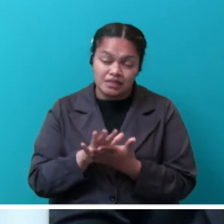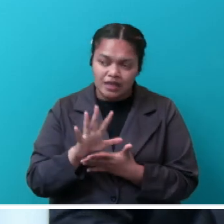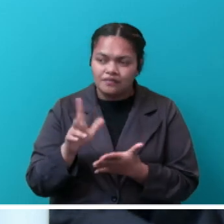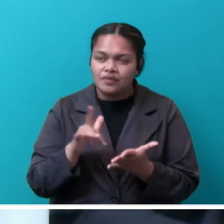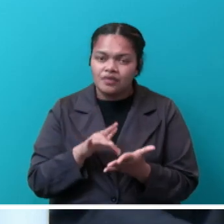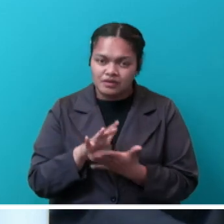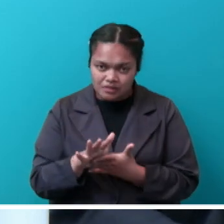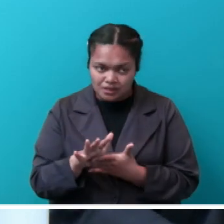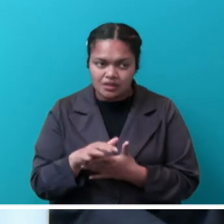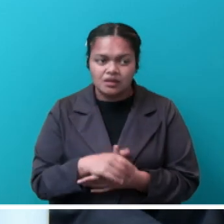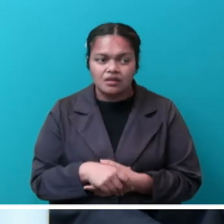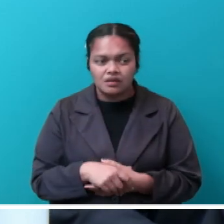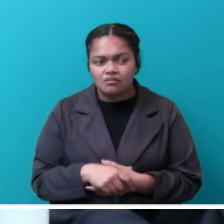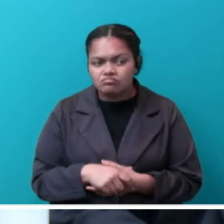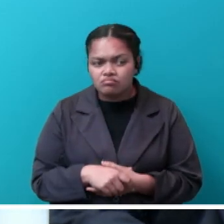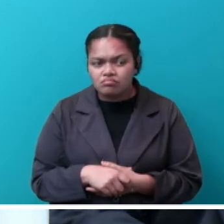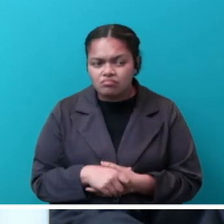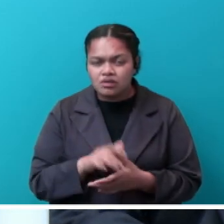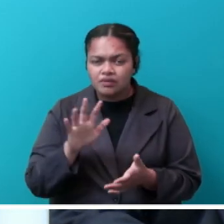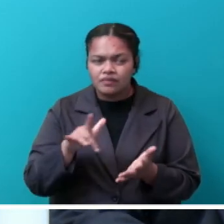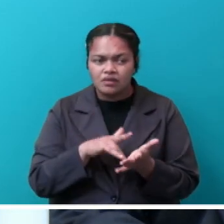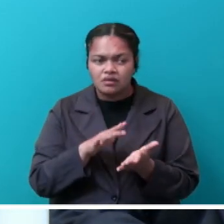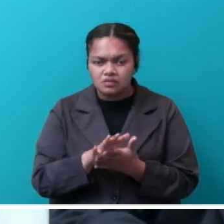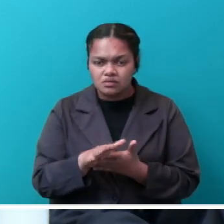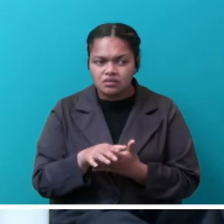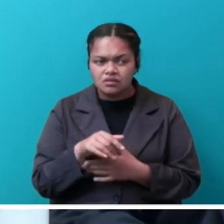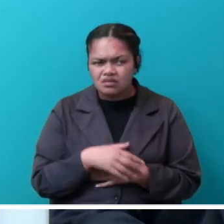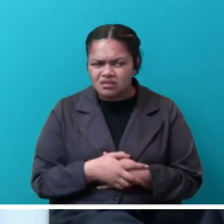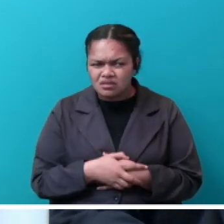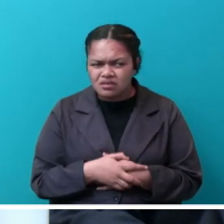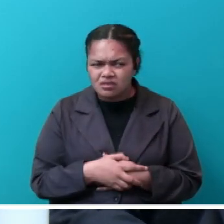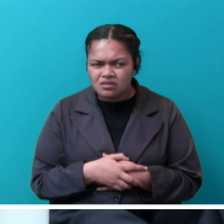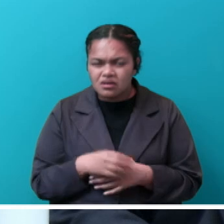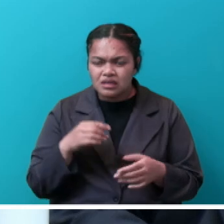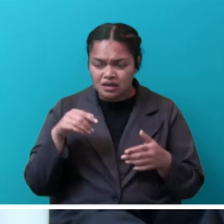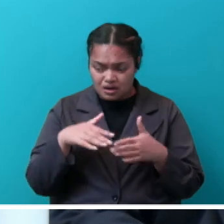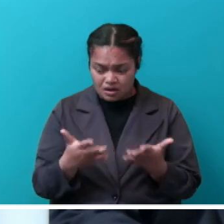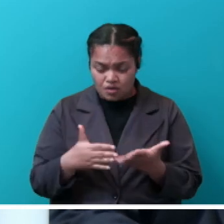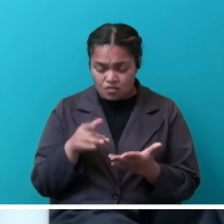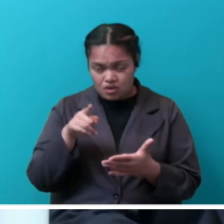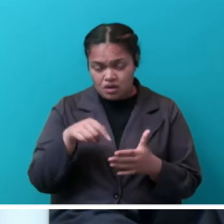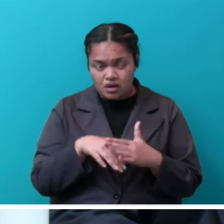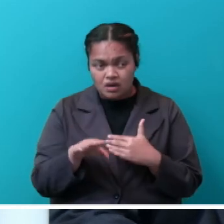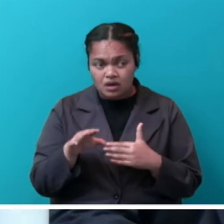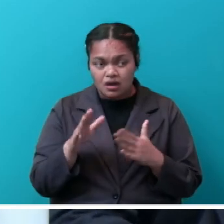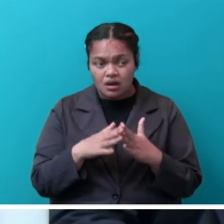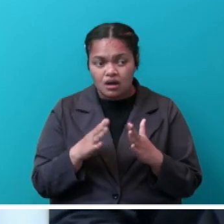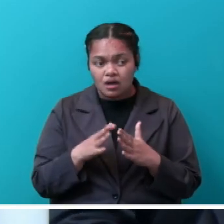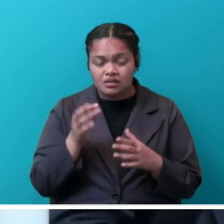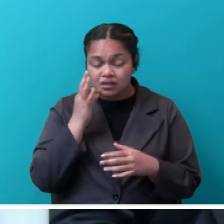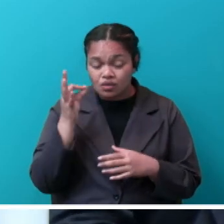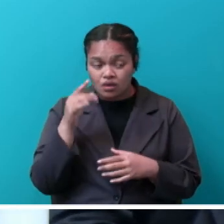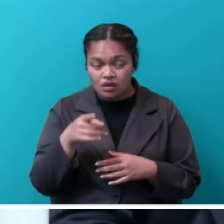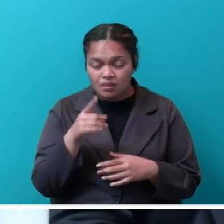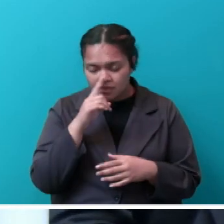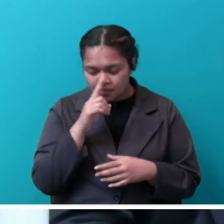been told that we have been reliably advised that there's a shop in the Keiyasi at the moment where people always converge and do their